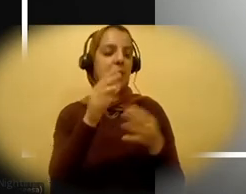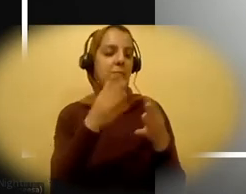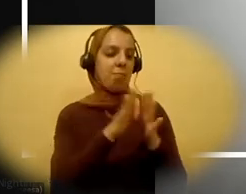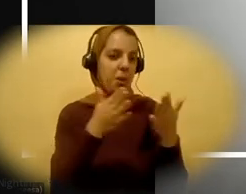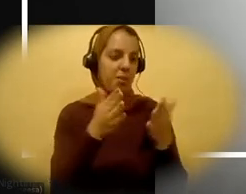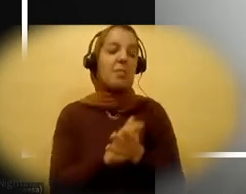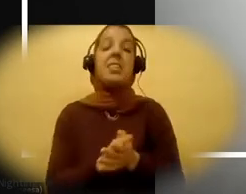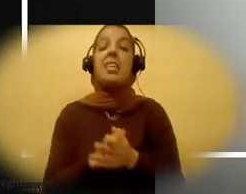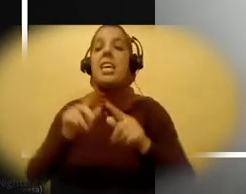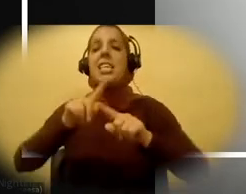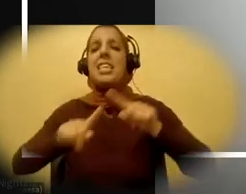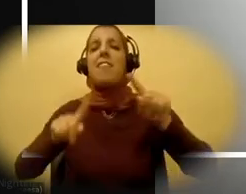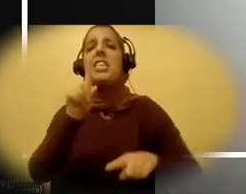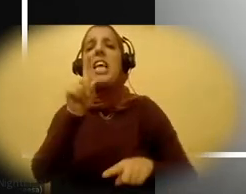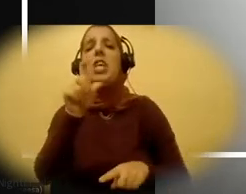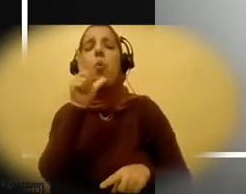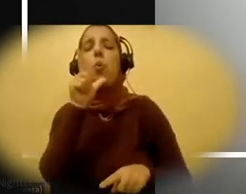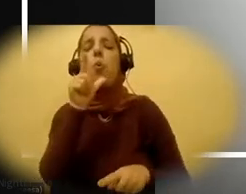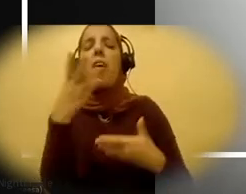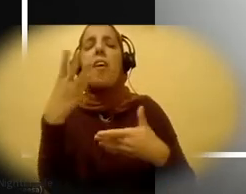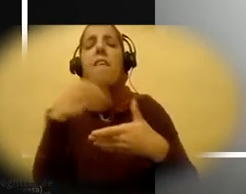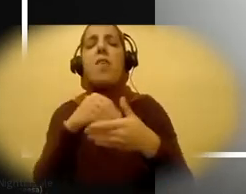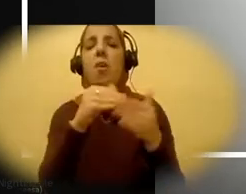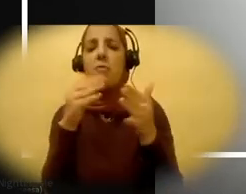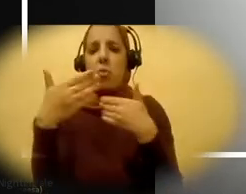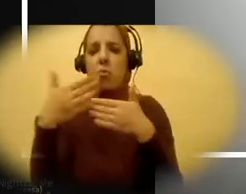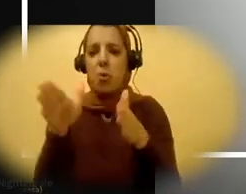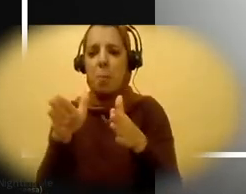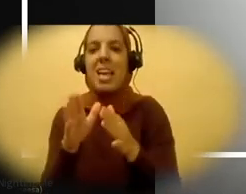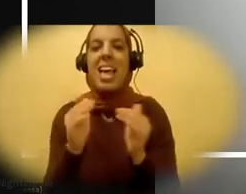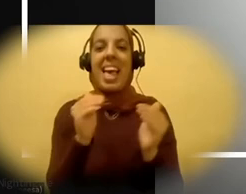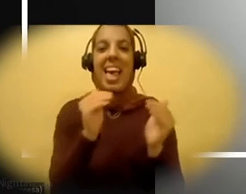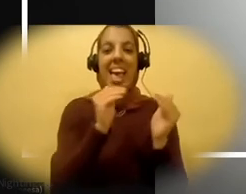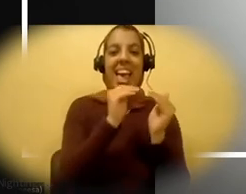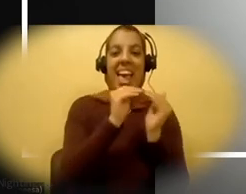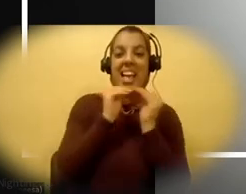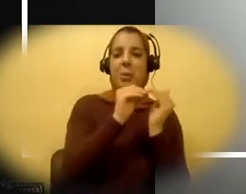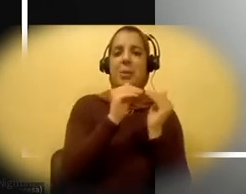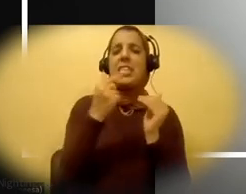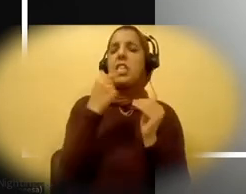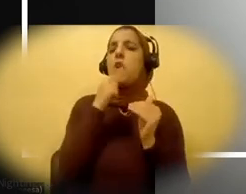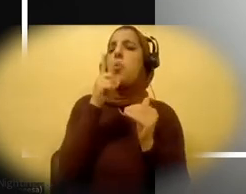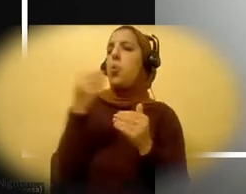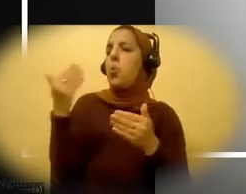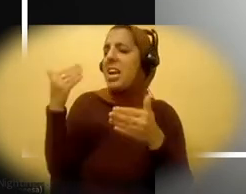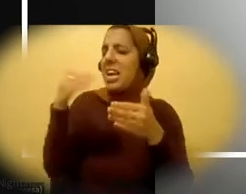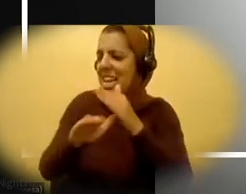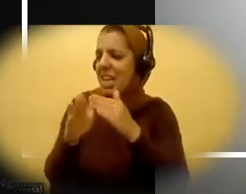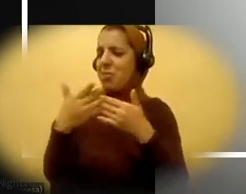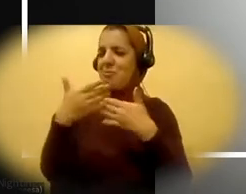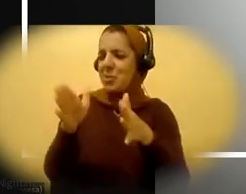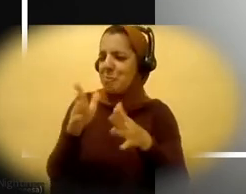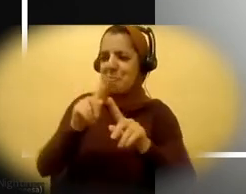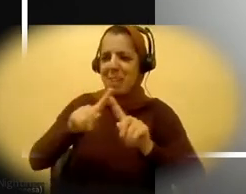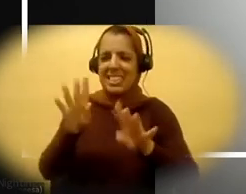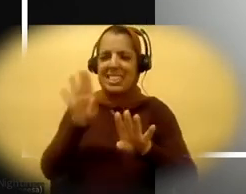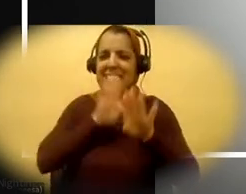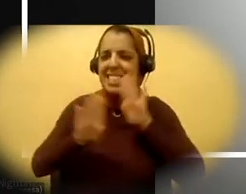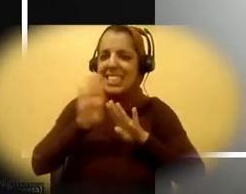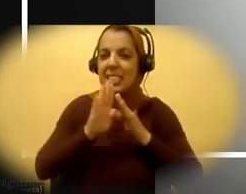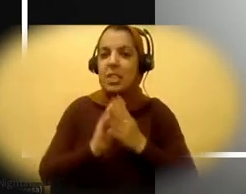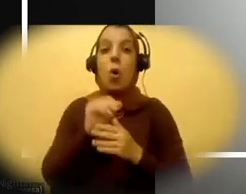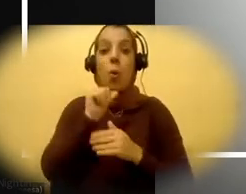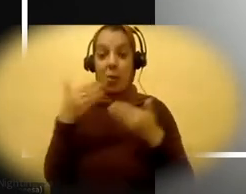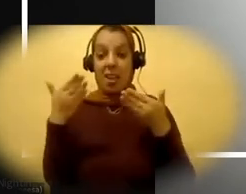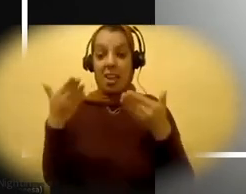asks, who's in the room? Equity responds, who is trying to get in the room but can't? Whose presence in the room is under